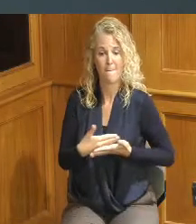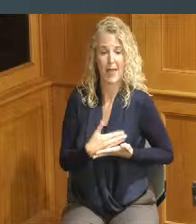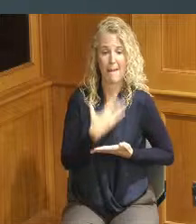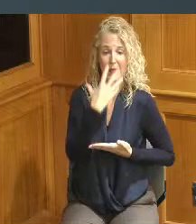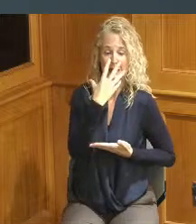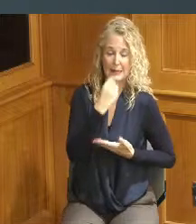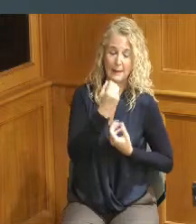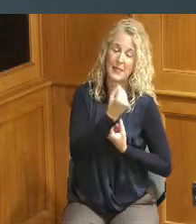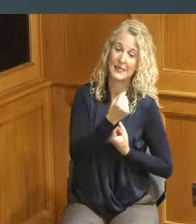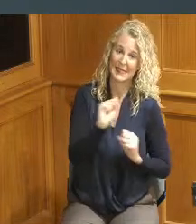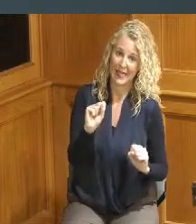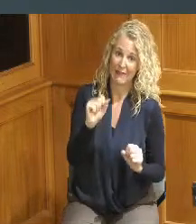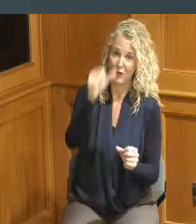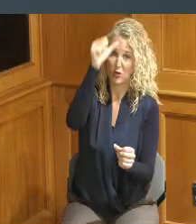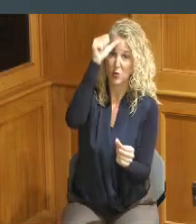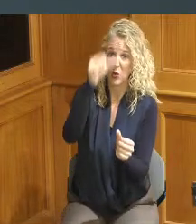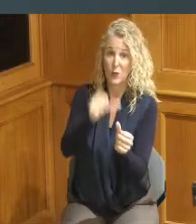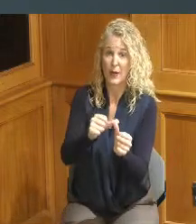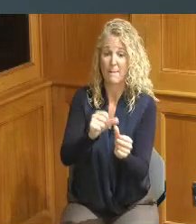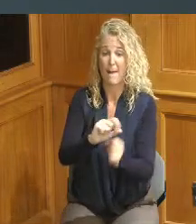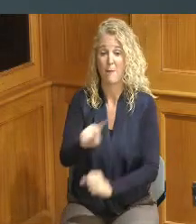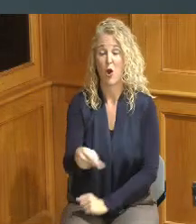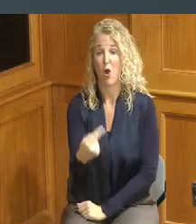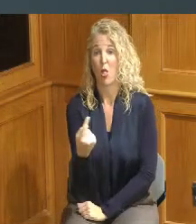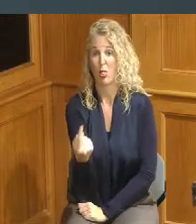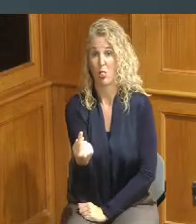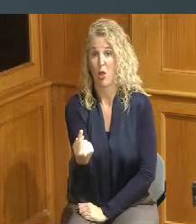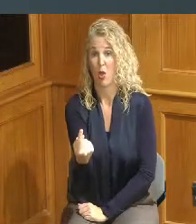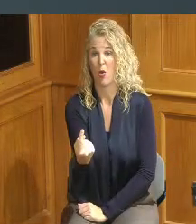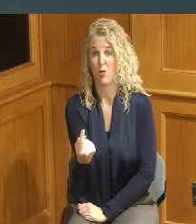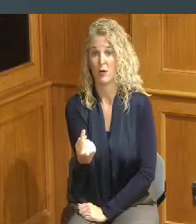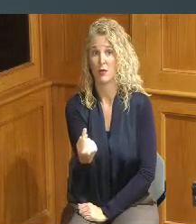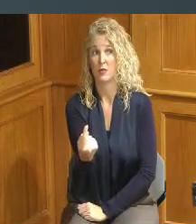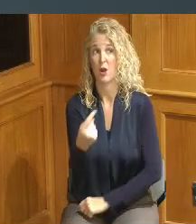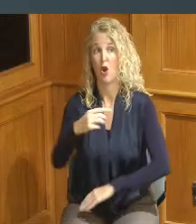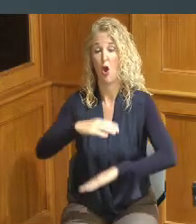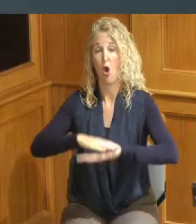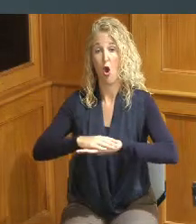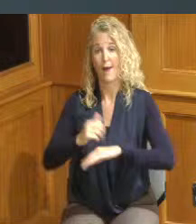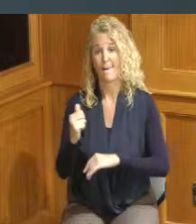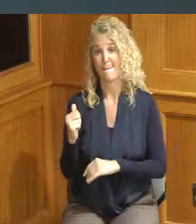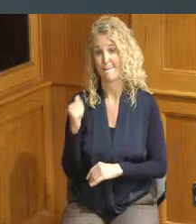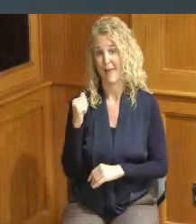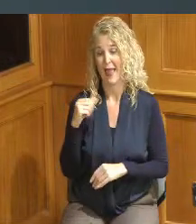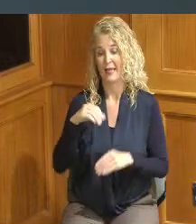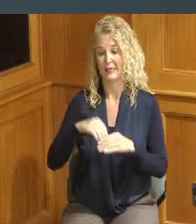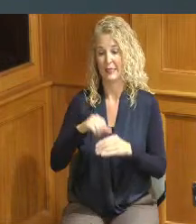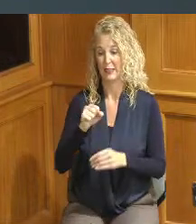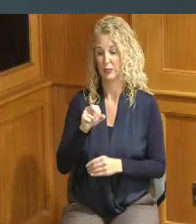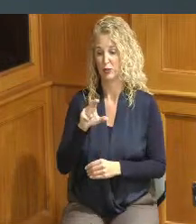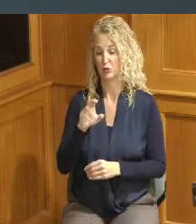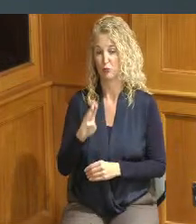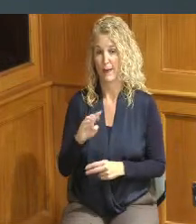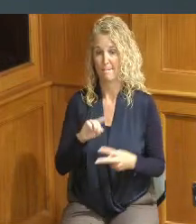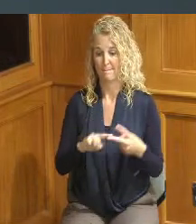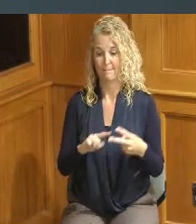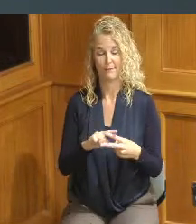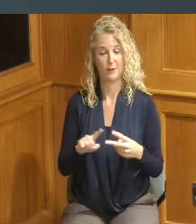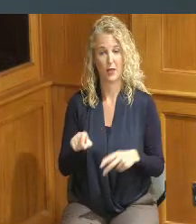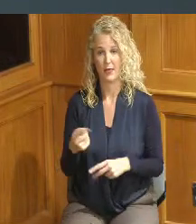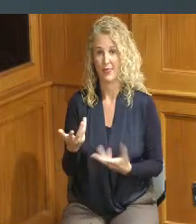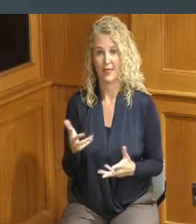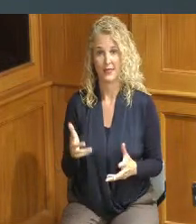County. Remember, alone or alone on their back and in a crib. Our